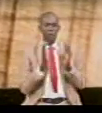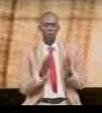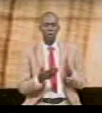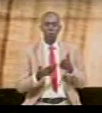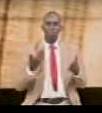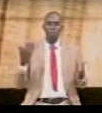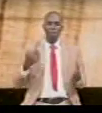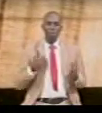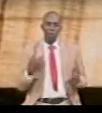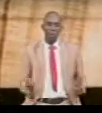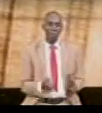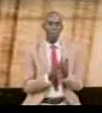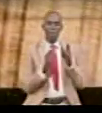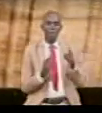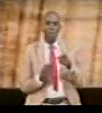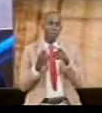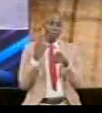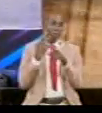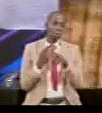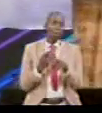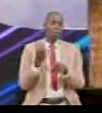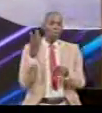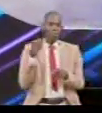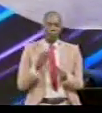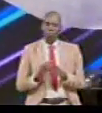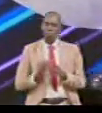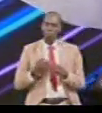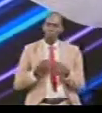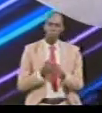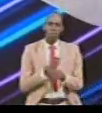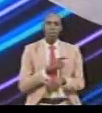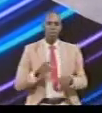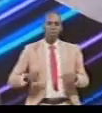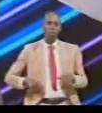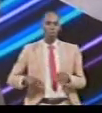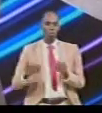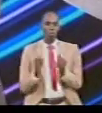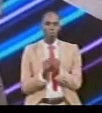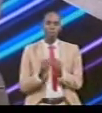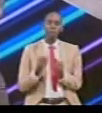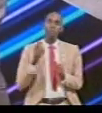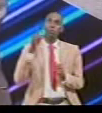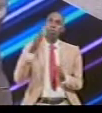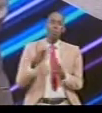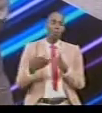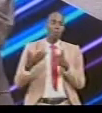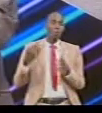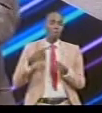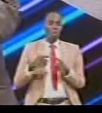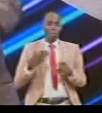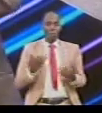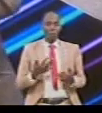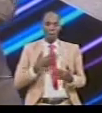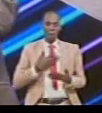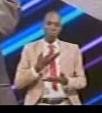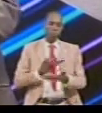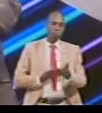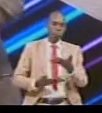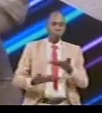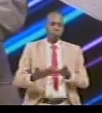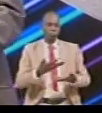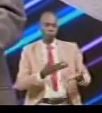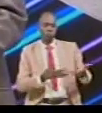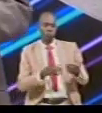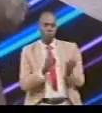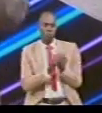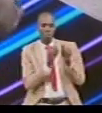on living a new life before I met her. My interaction with her now, my interaction with him now has turned